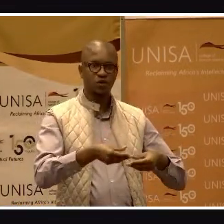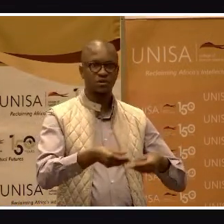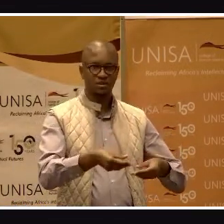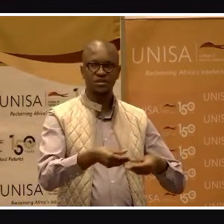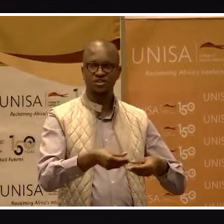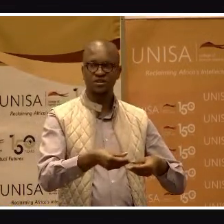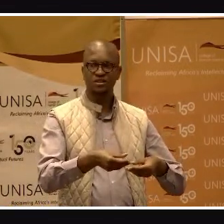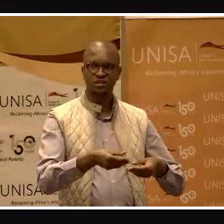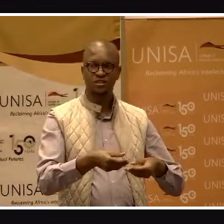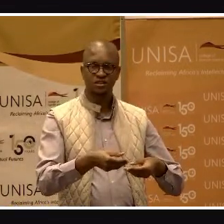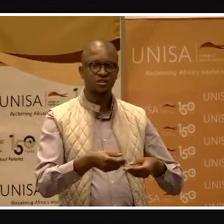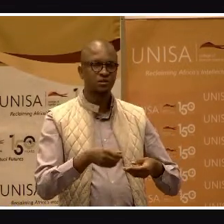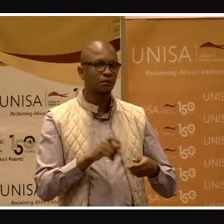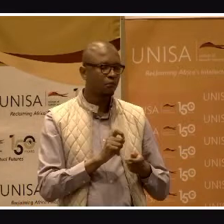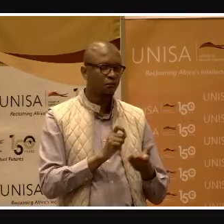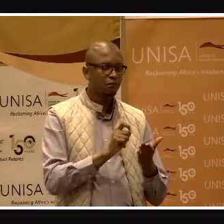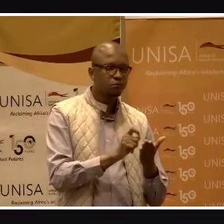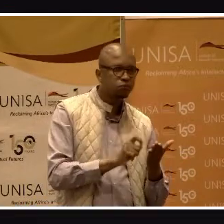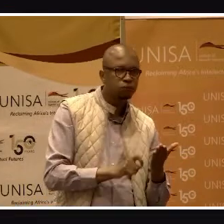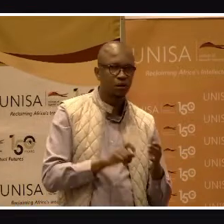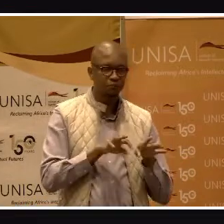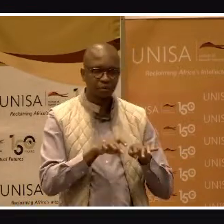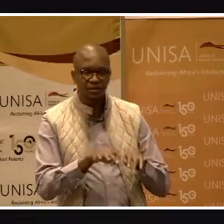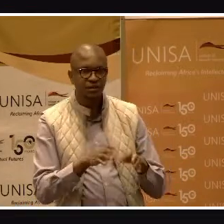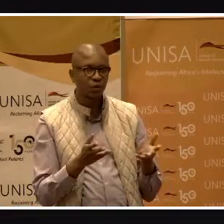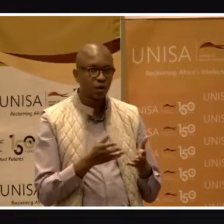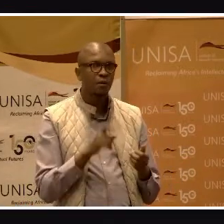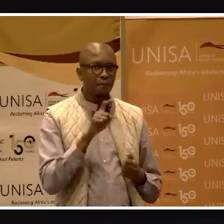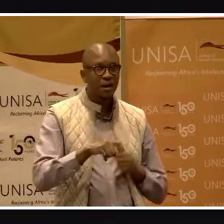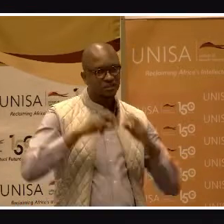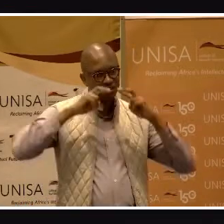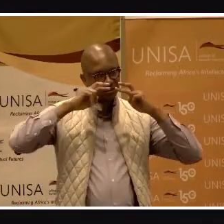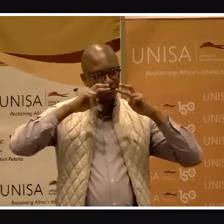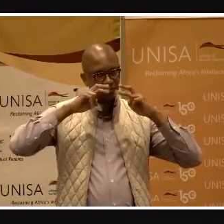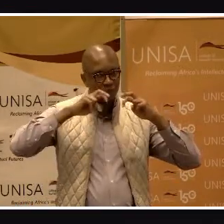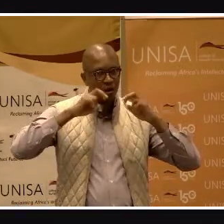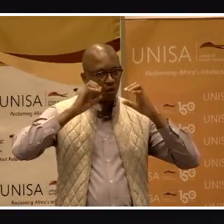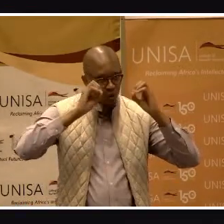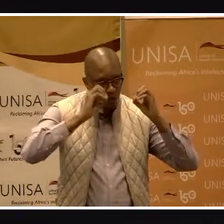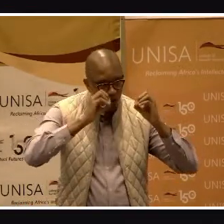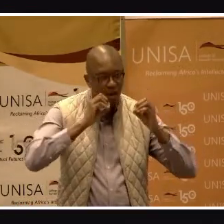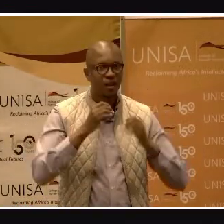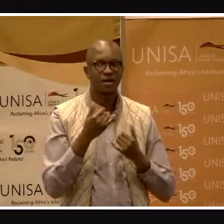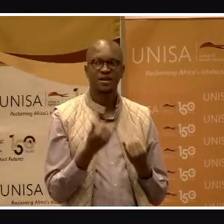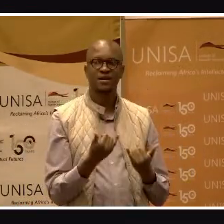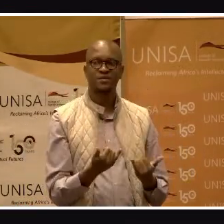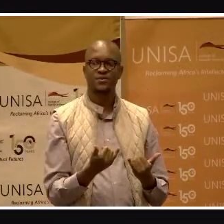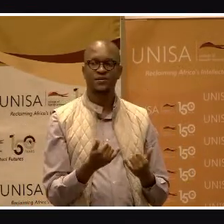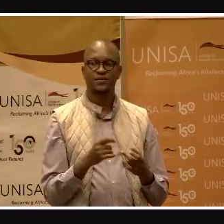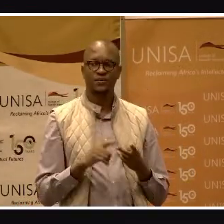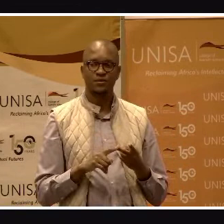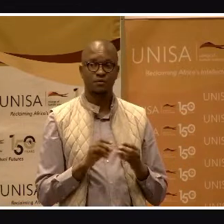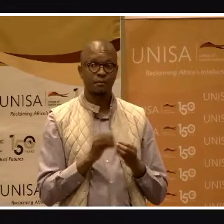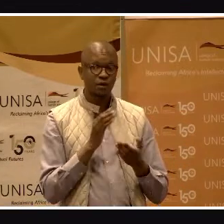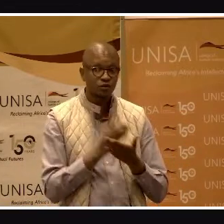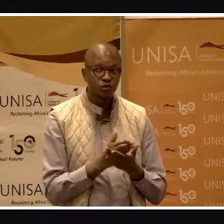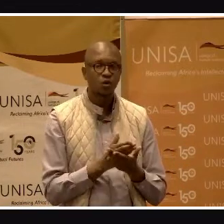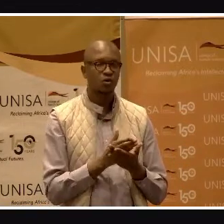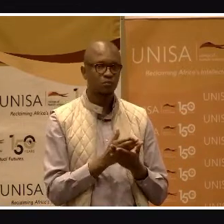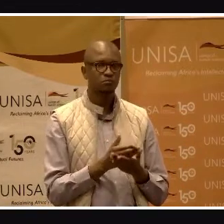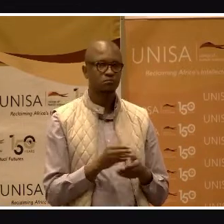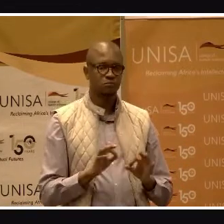to now document our indigenous languages and make sure that all those documentation are properly